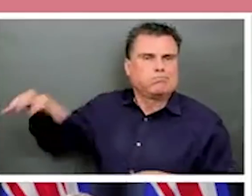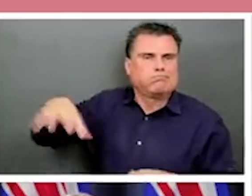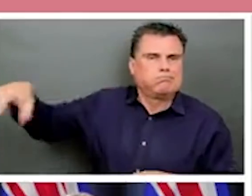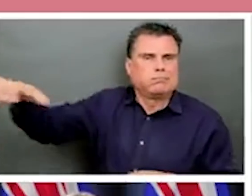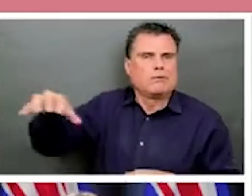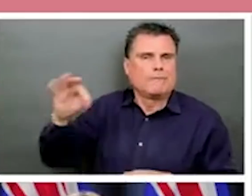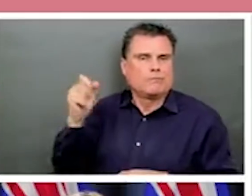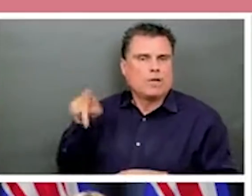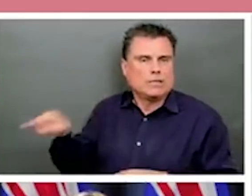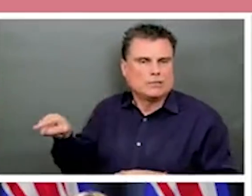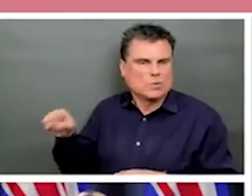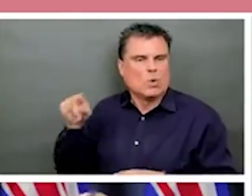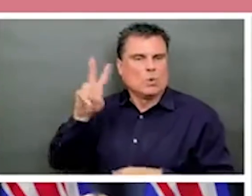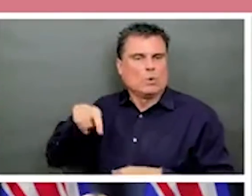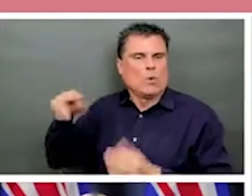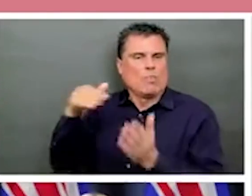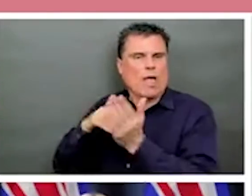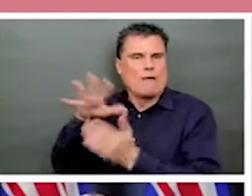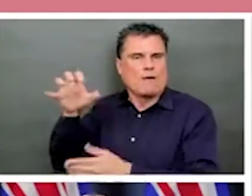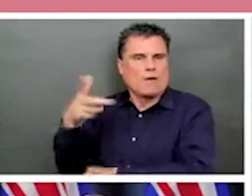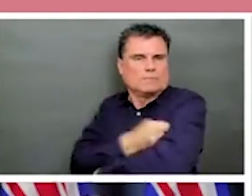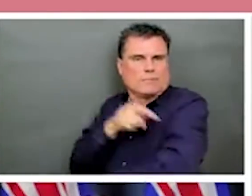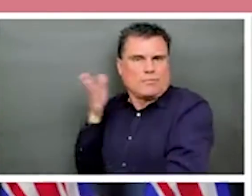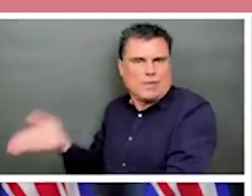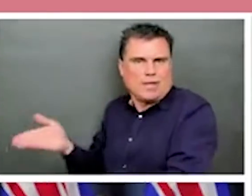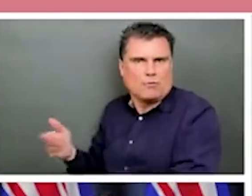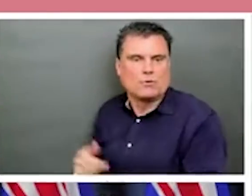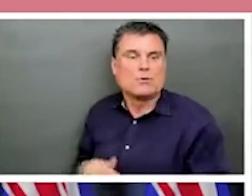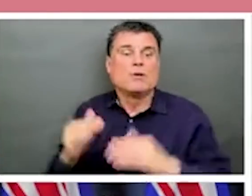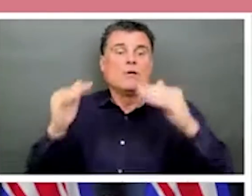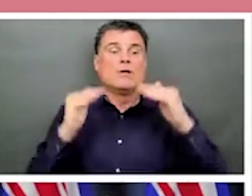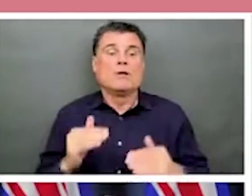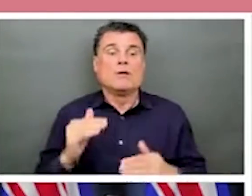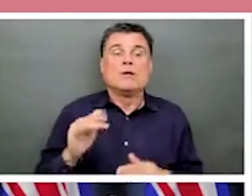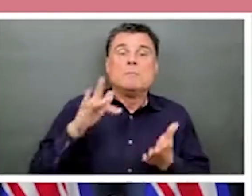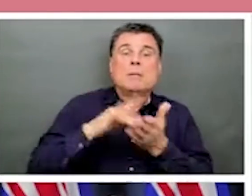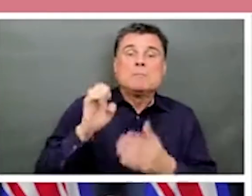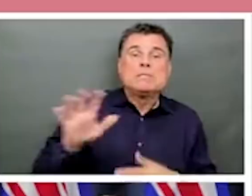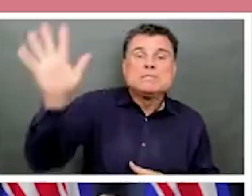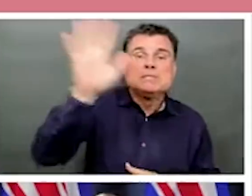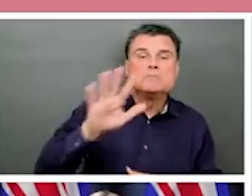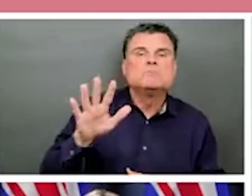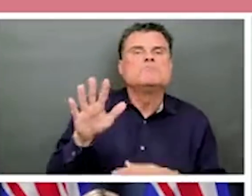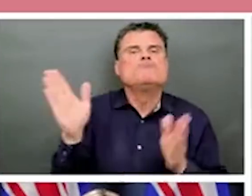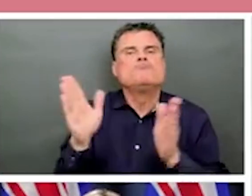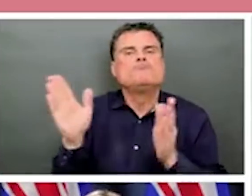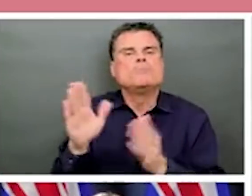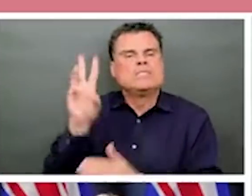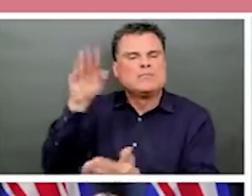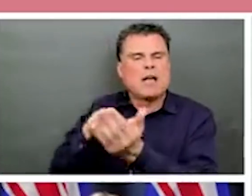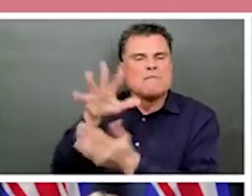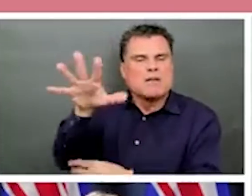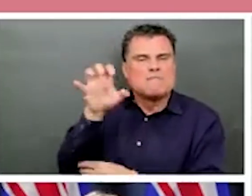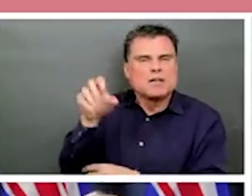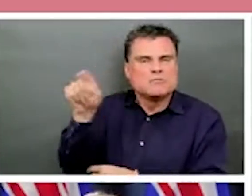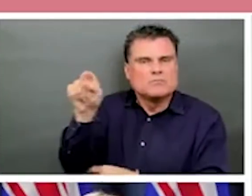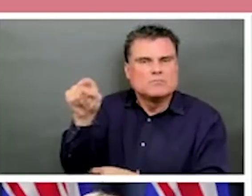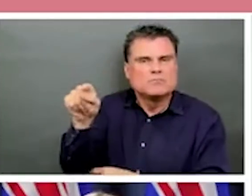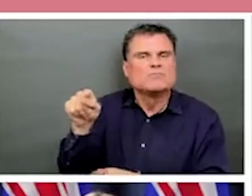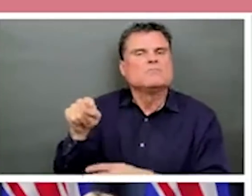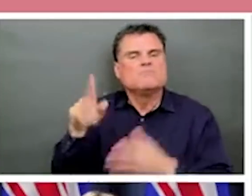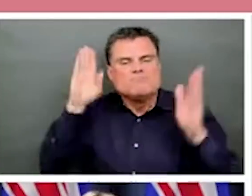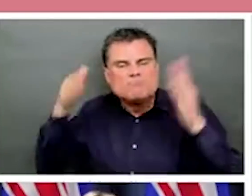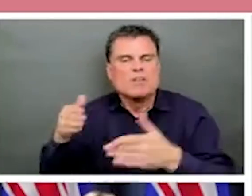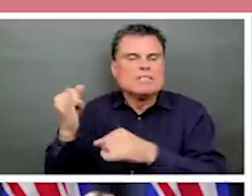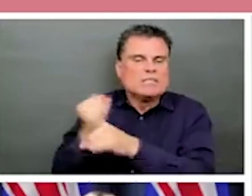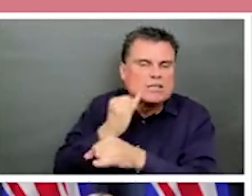Health has a smaller group of people, primarily focused on industrial work camps and food processing, and a